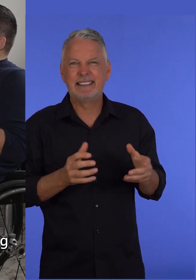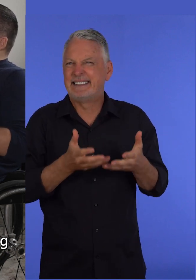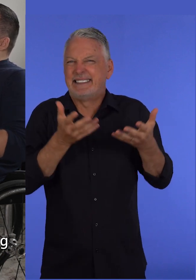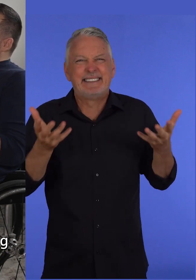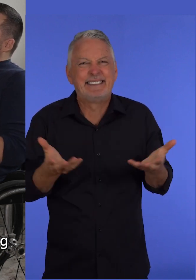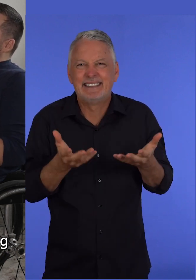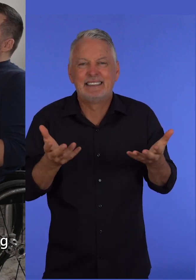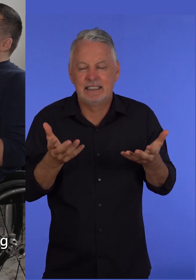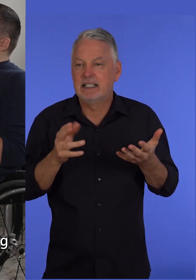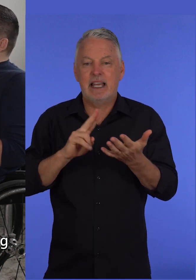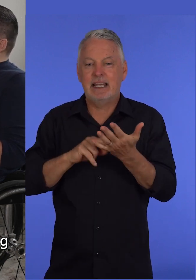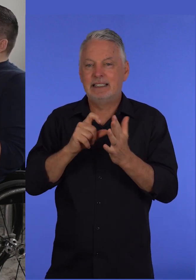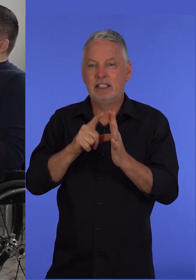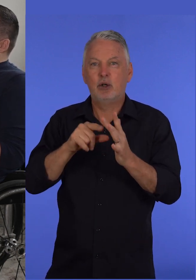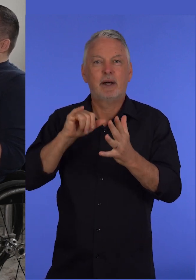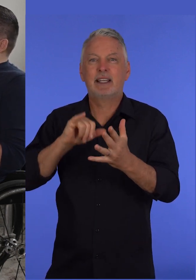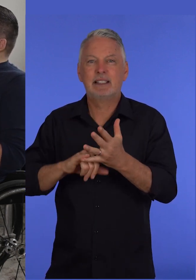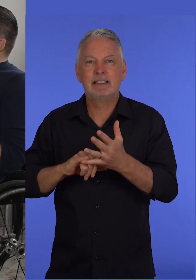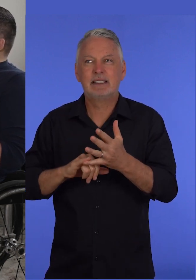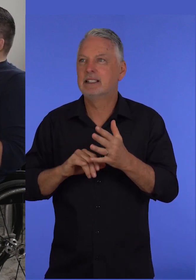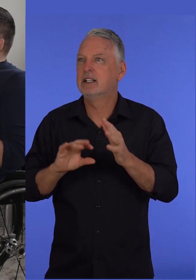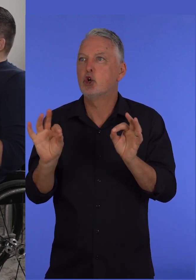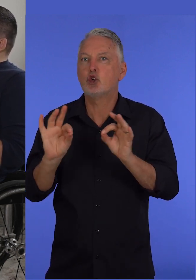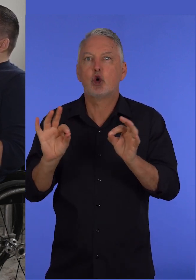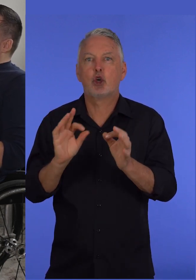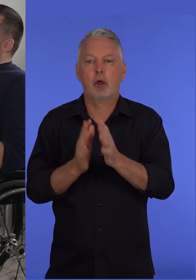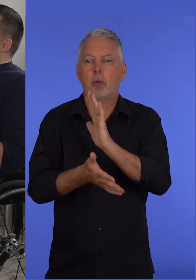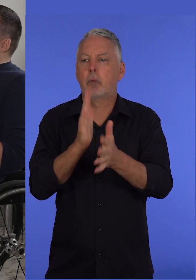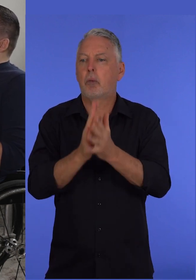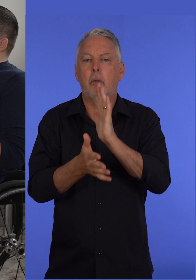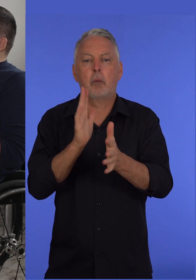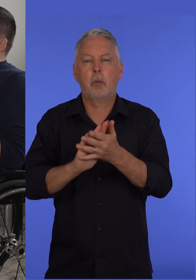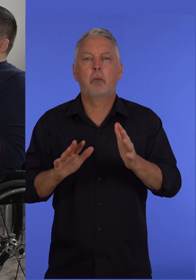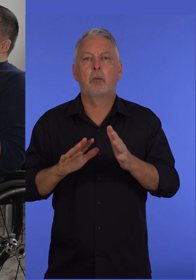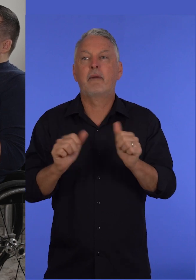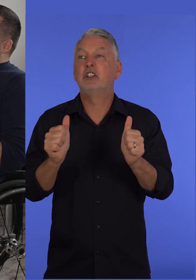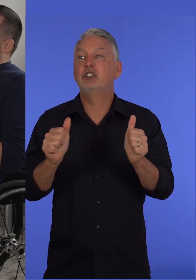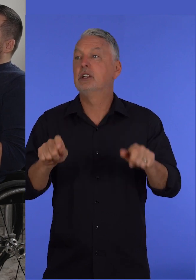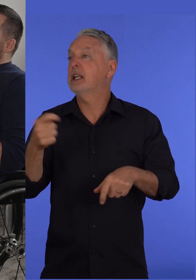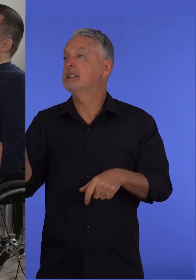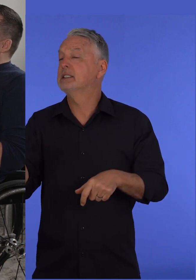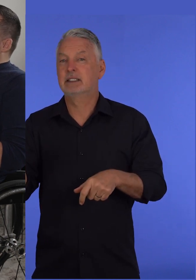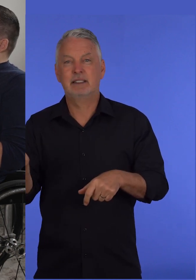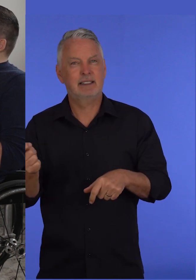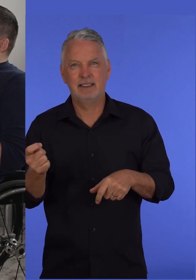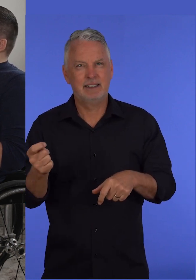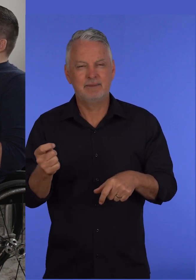a hand wiped and we've done our job around disability.